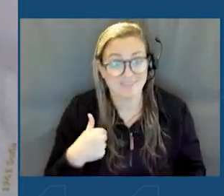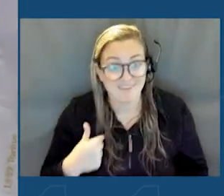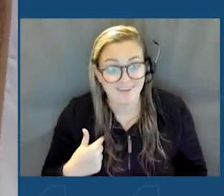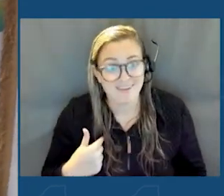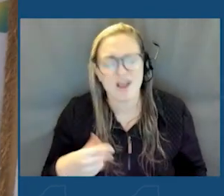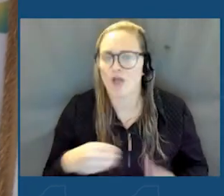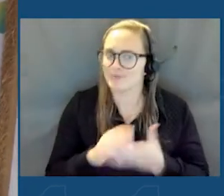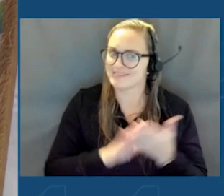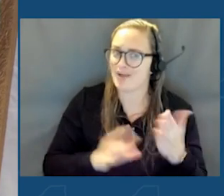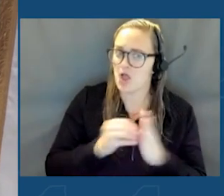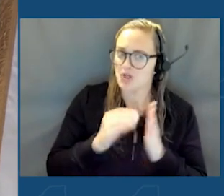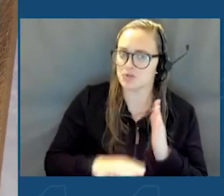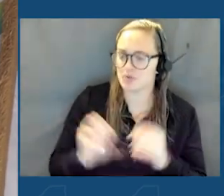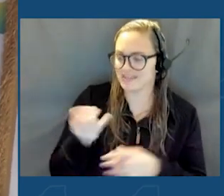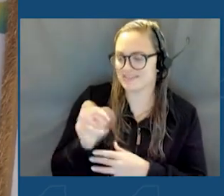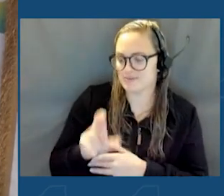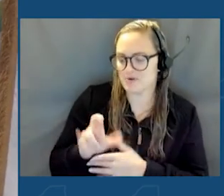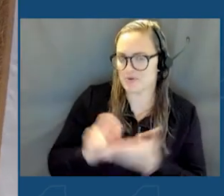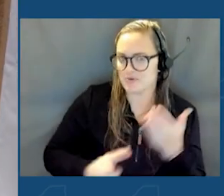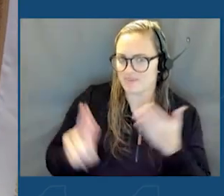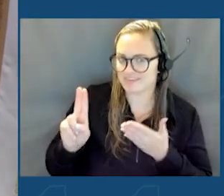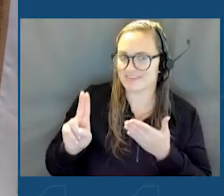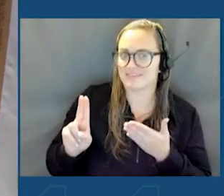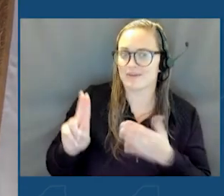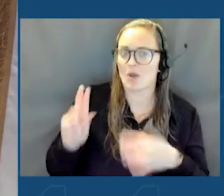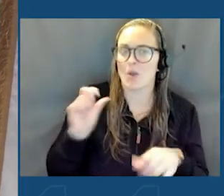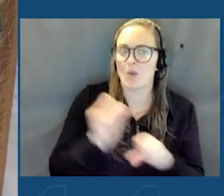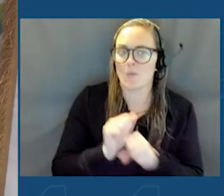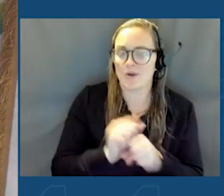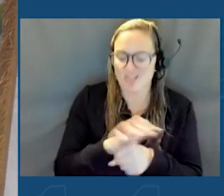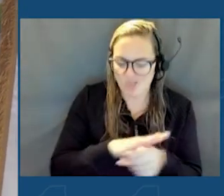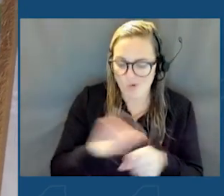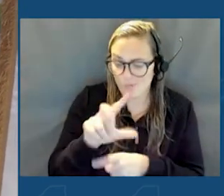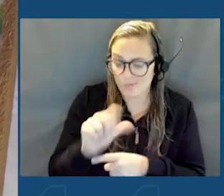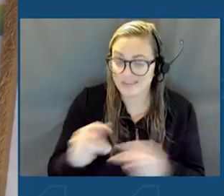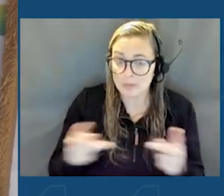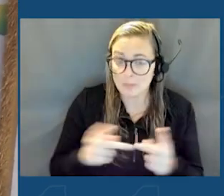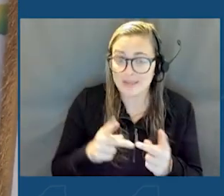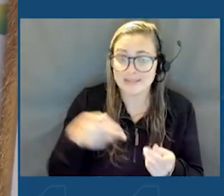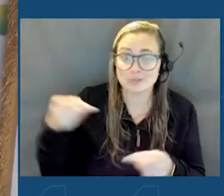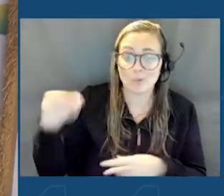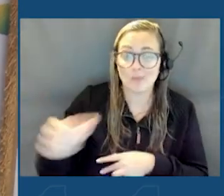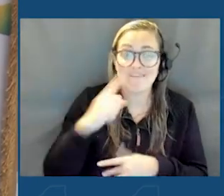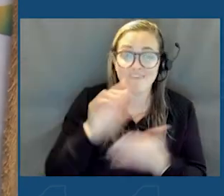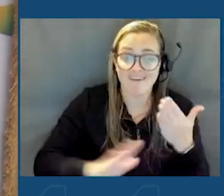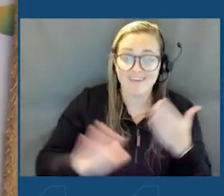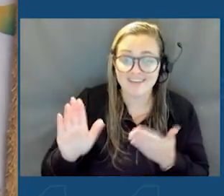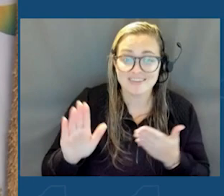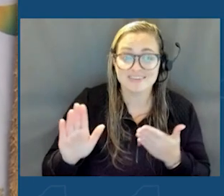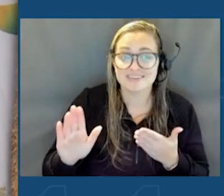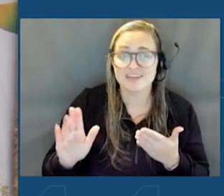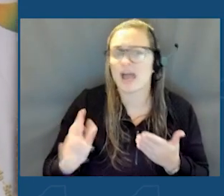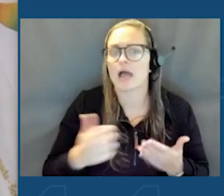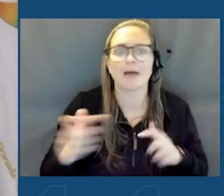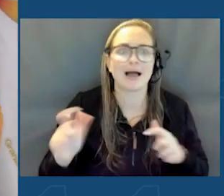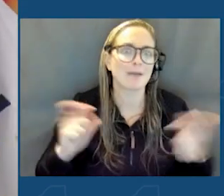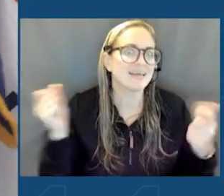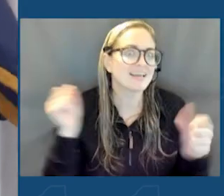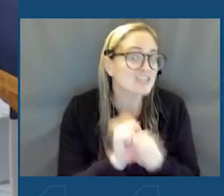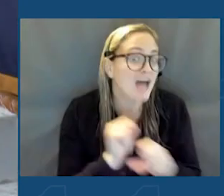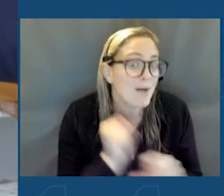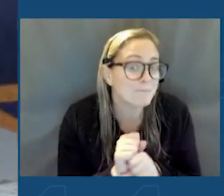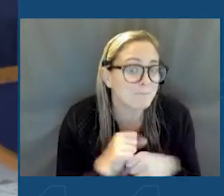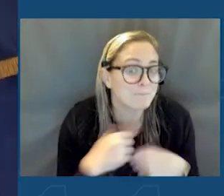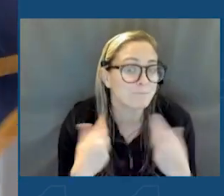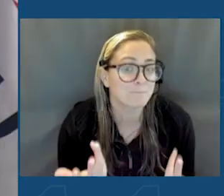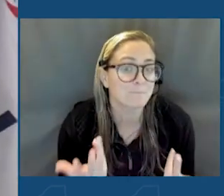student at Syracuse University. I worked in the local pizzeria to help pay my way through college. And what was my big job during that? I was